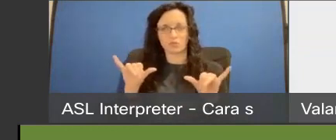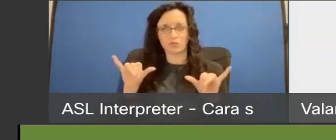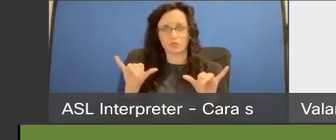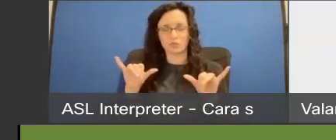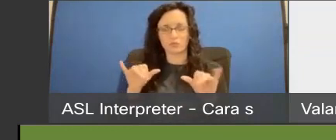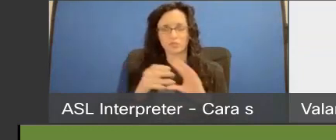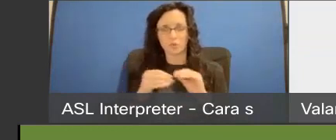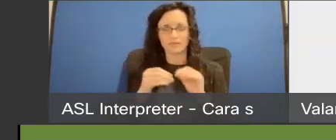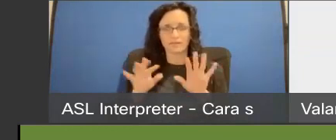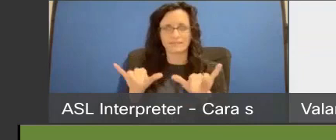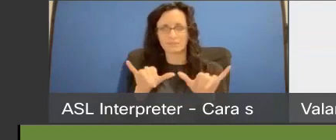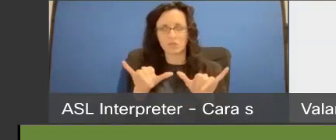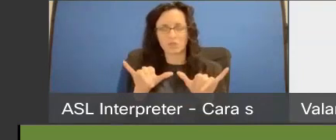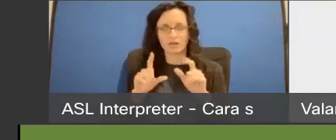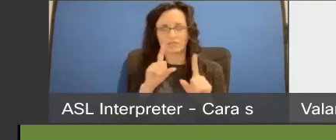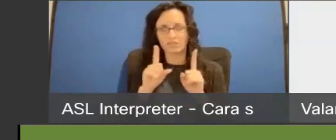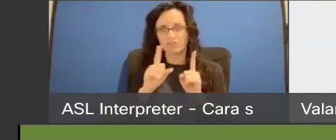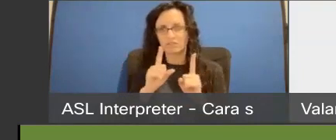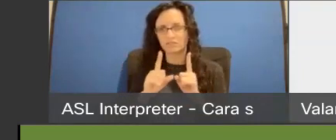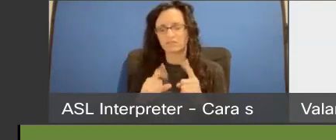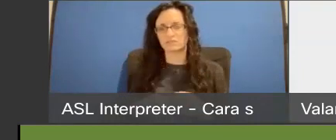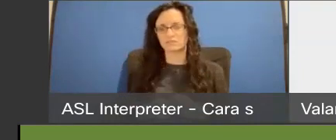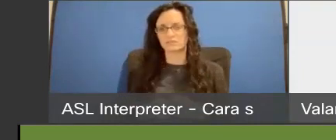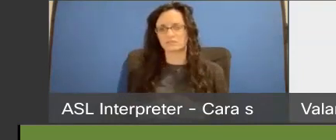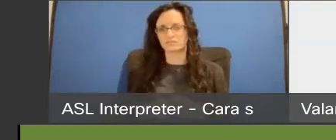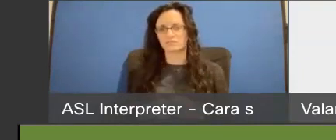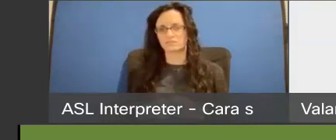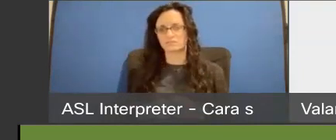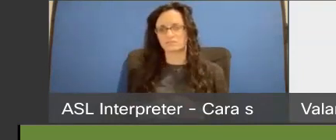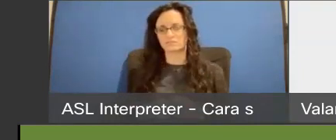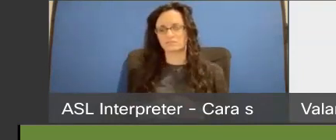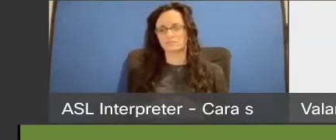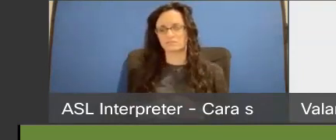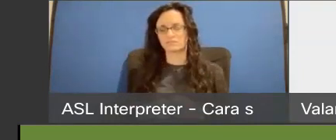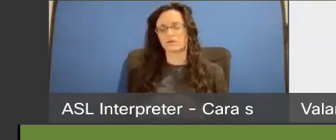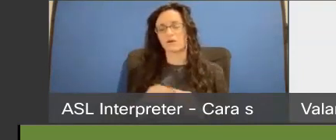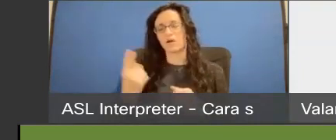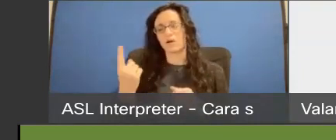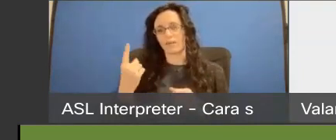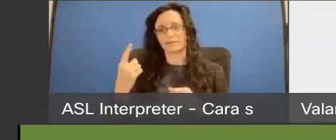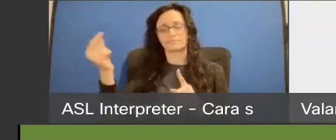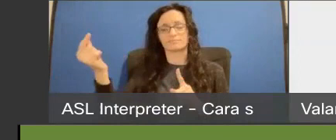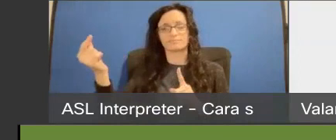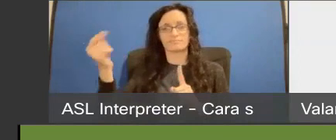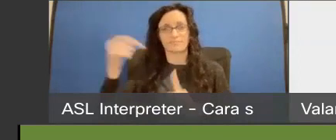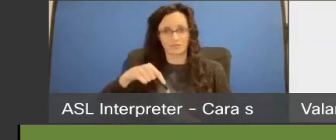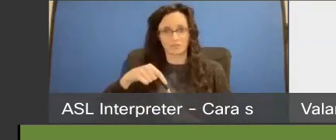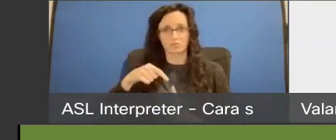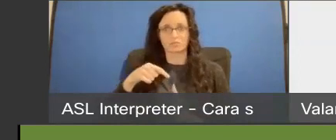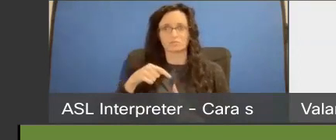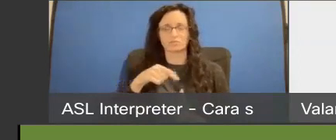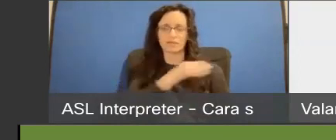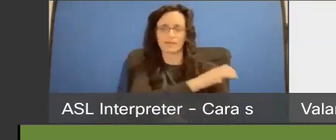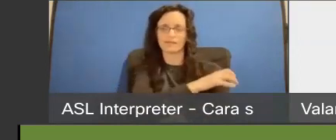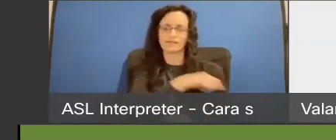conversation. But I think what it always circles back to for us clinically, and again, this isn't a clinical presentation, but sort